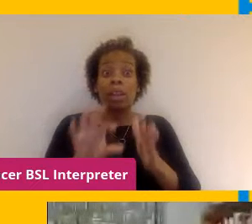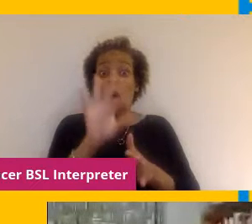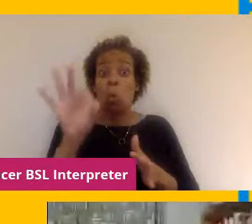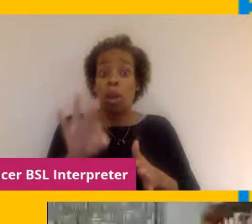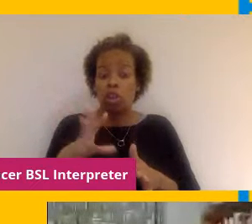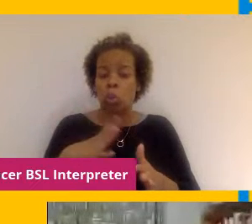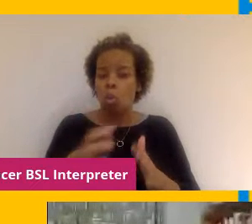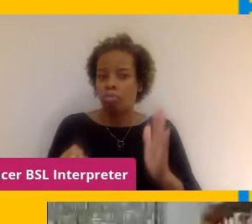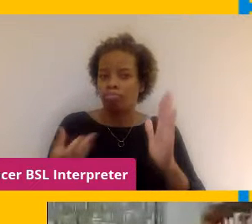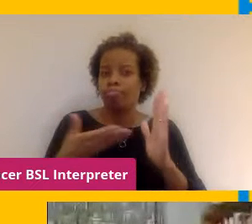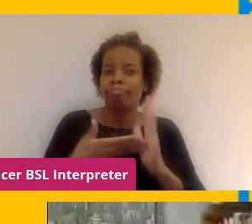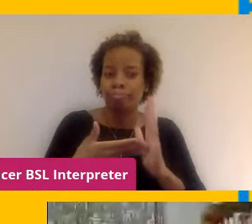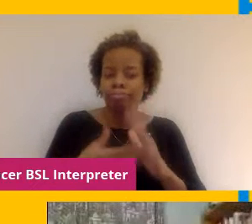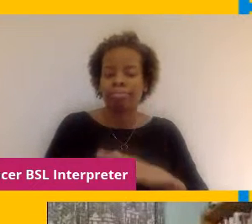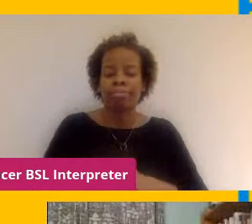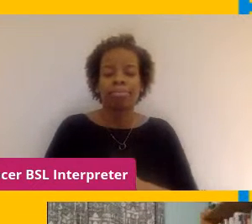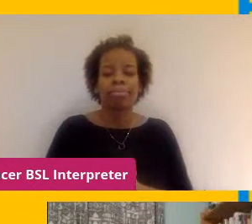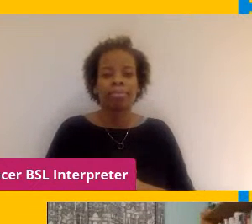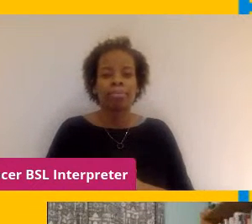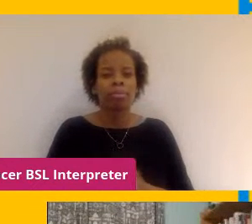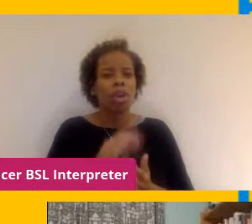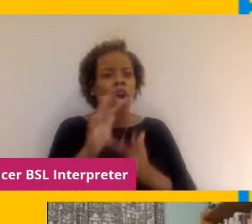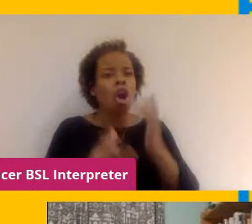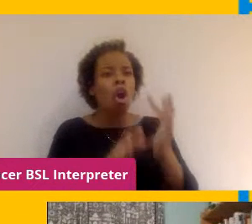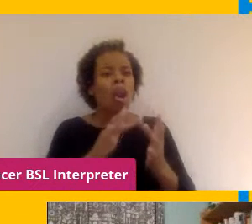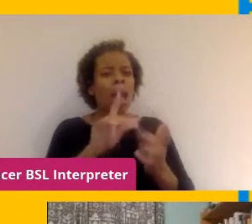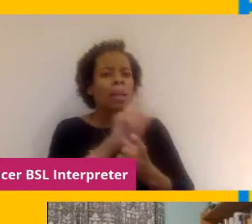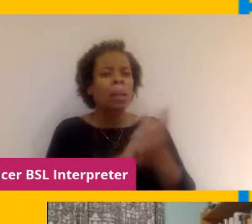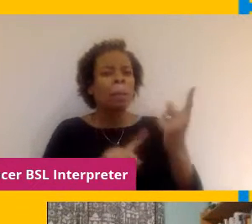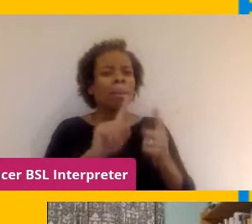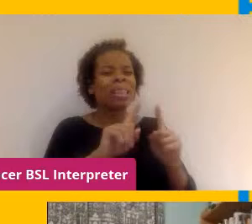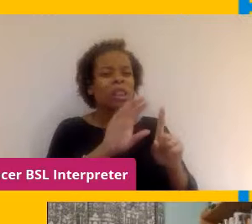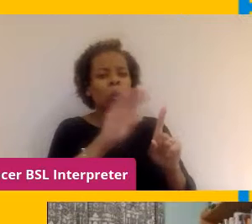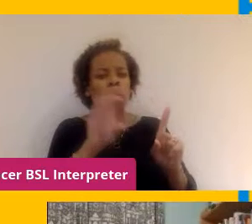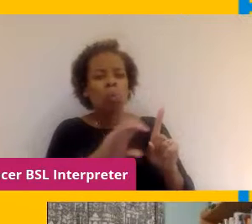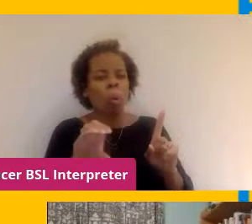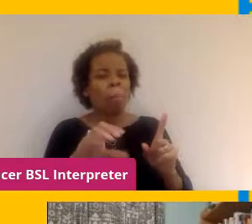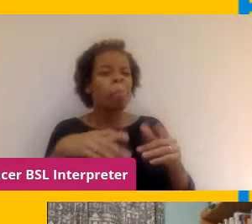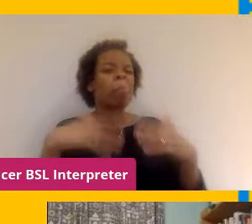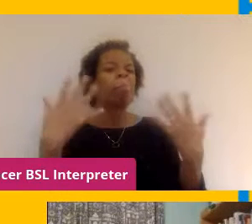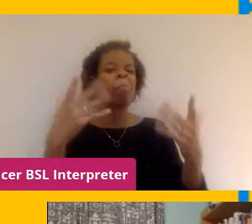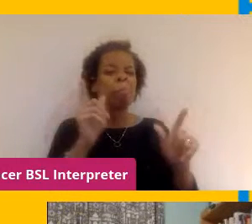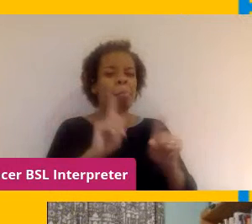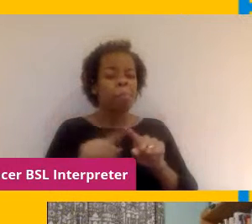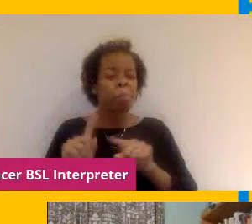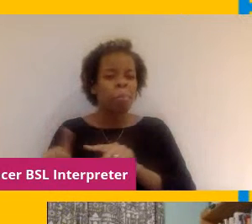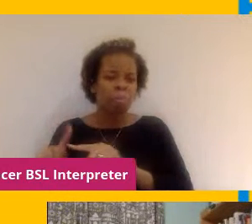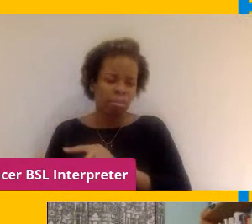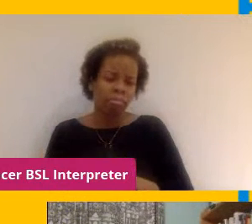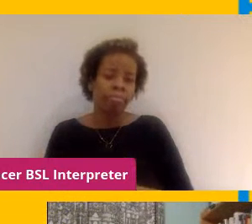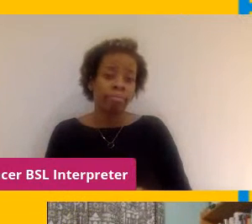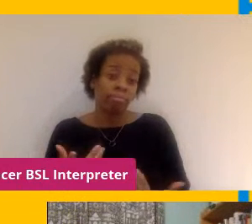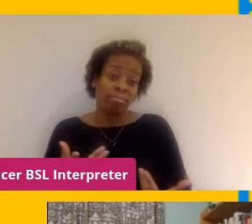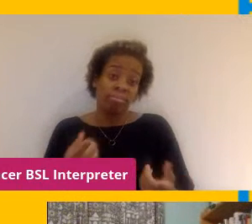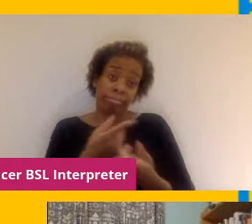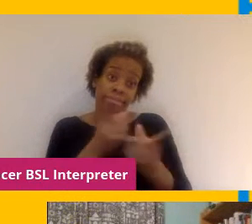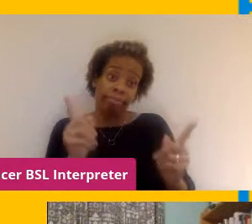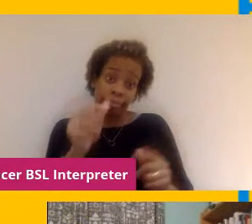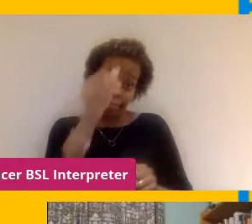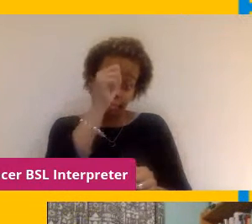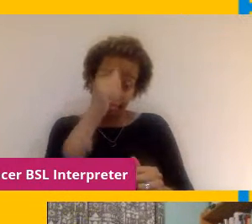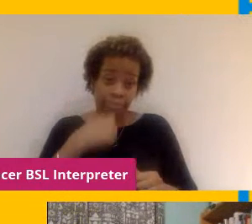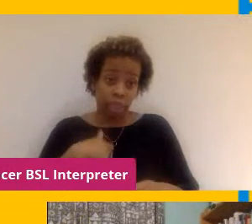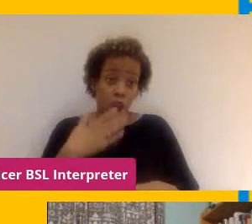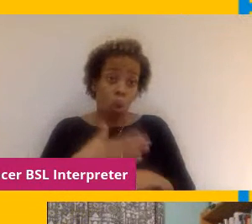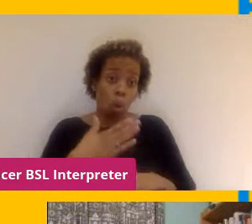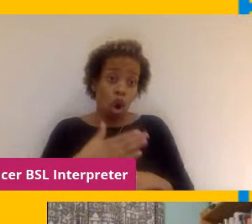about moving to online meetings. So obviously we've all been doing that in our work to a